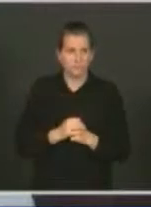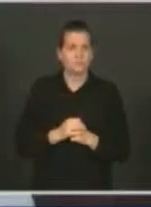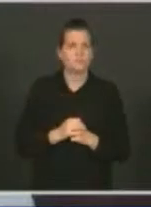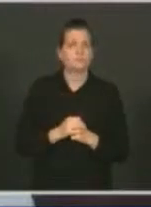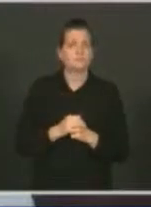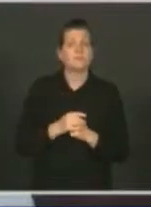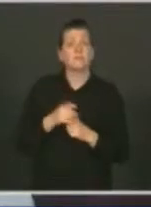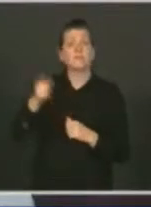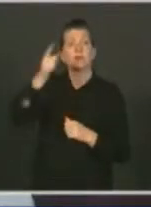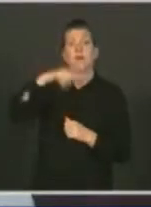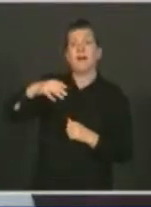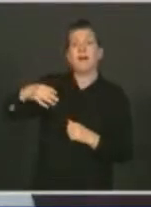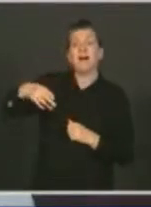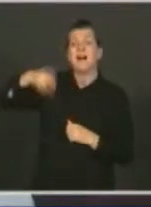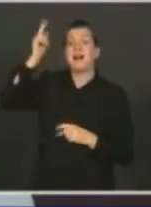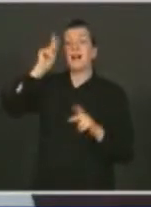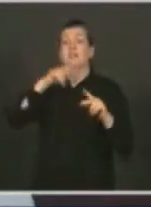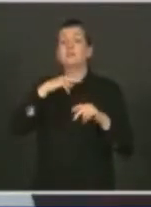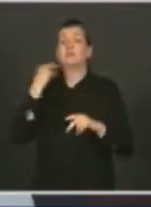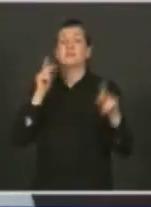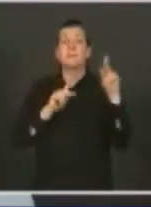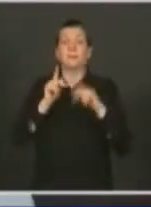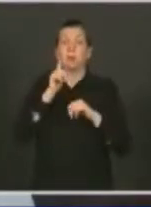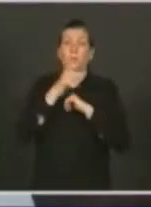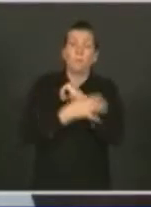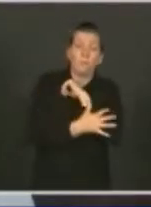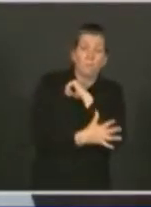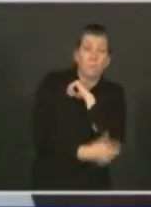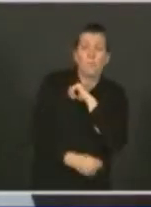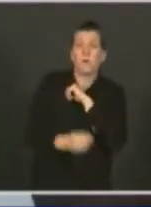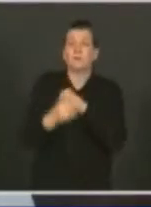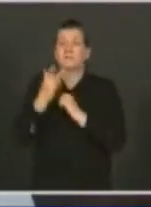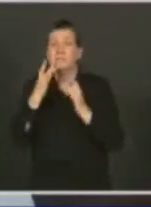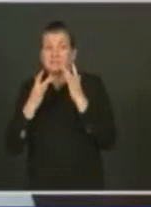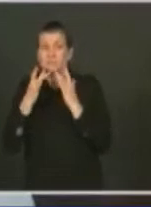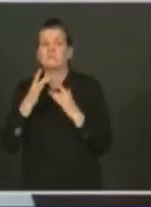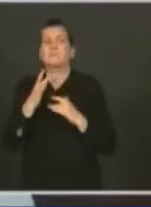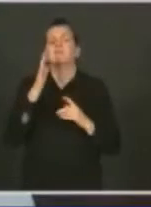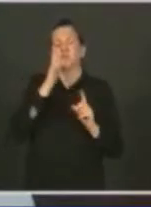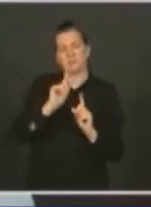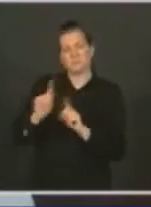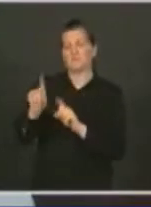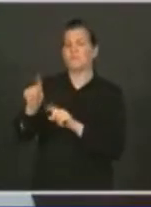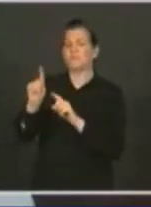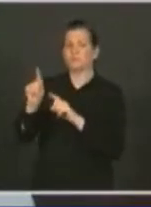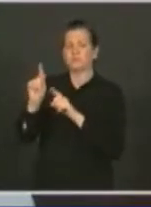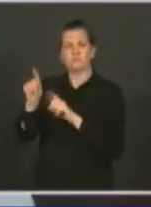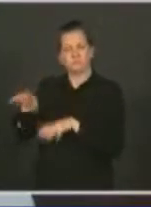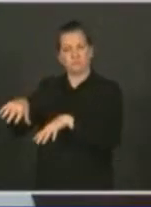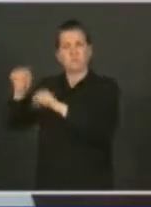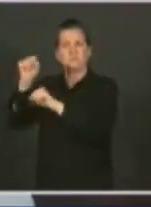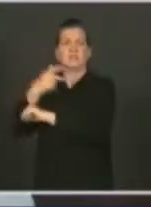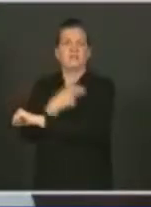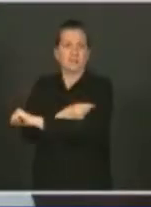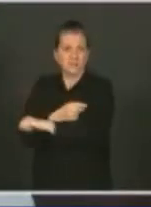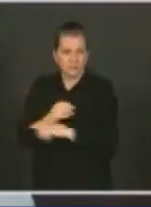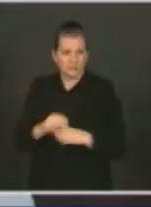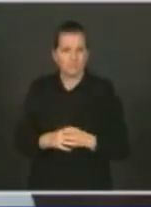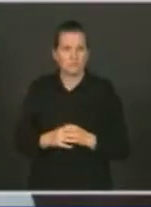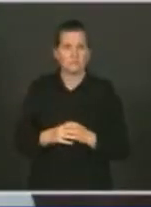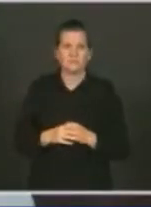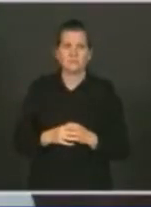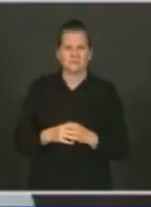in the way that works best for them. And what we've seen in Rhode Island is we can do that effectively without